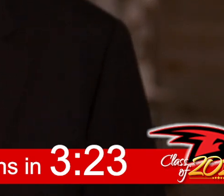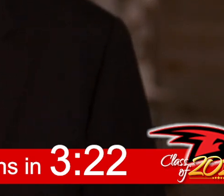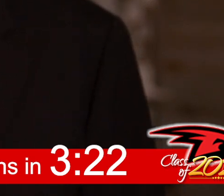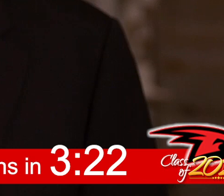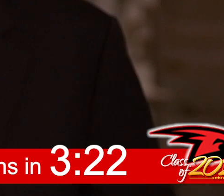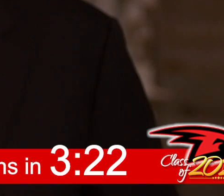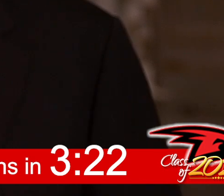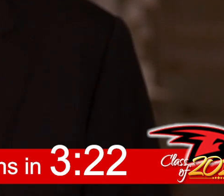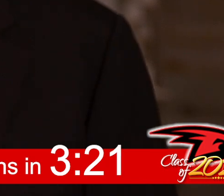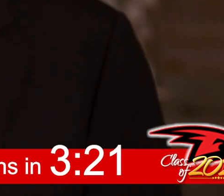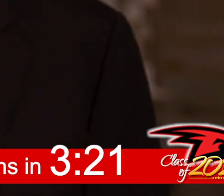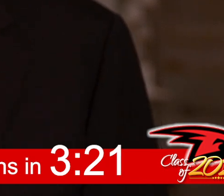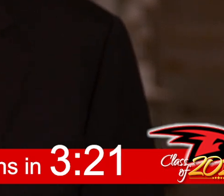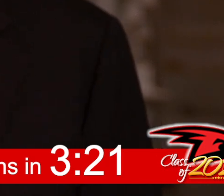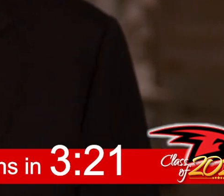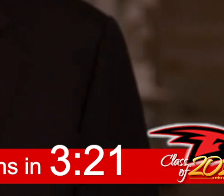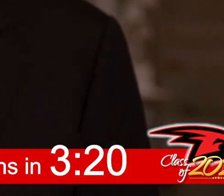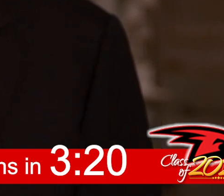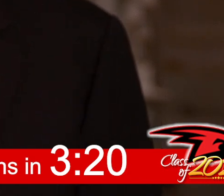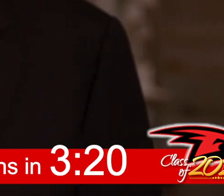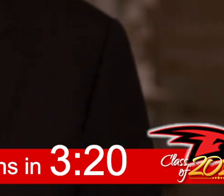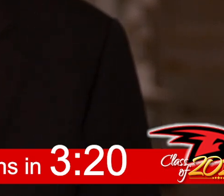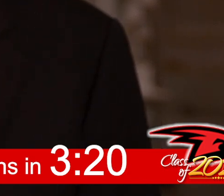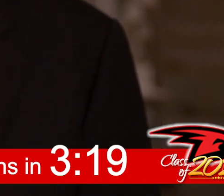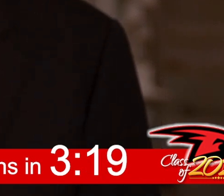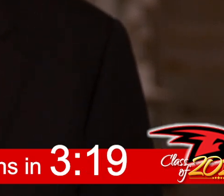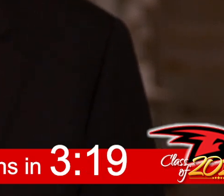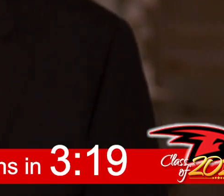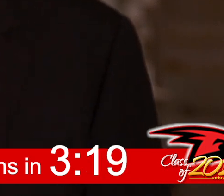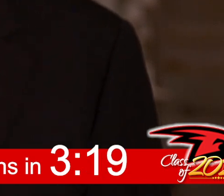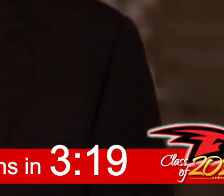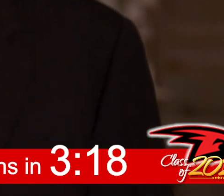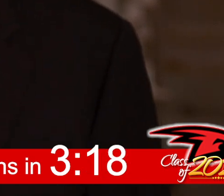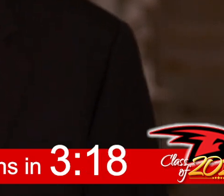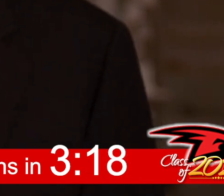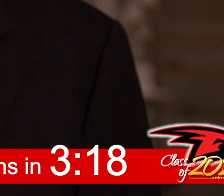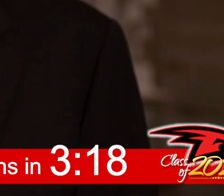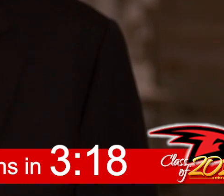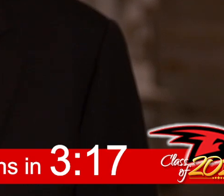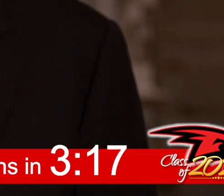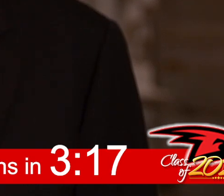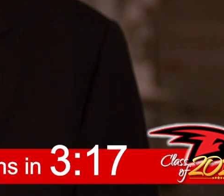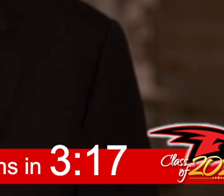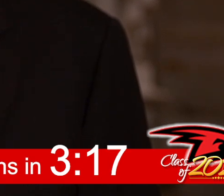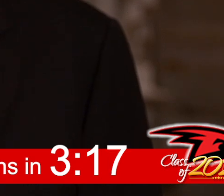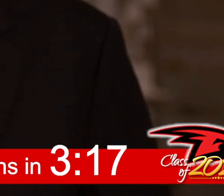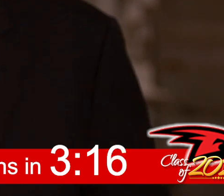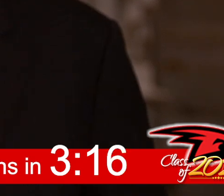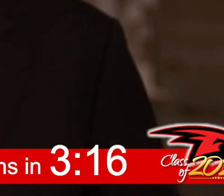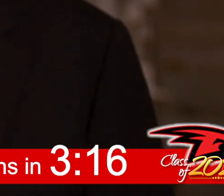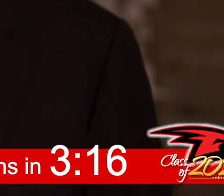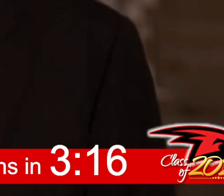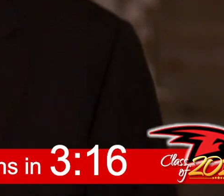now to get us through this unprecedented pandemic that has hit our nation, our state, and really the entire world. So